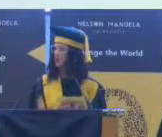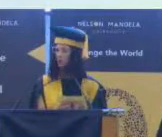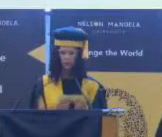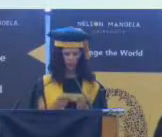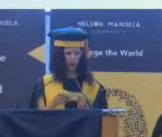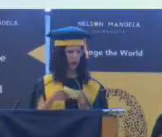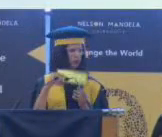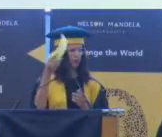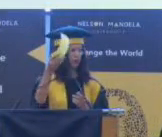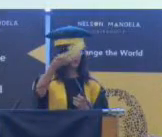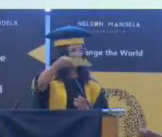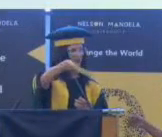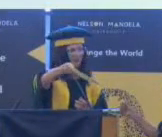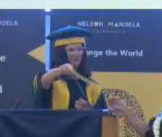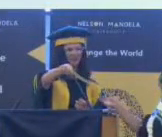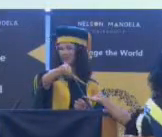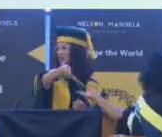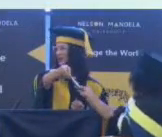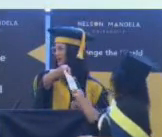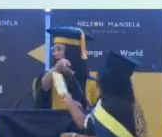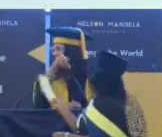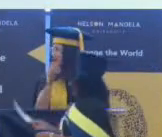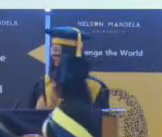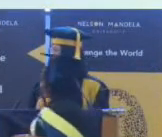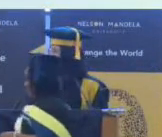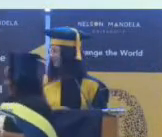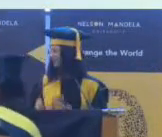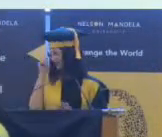Zimi Buso.